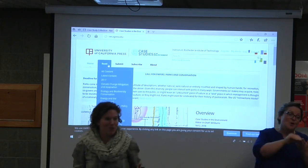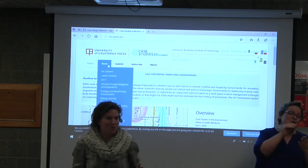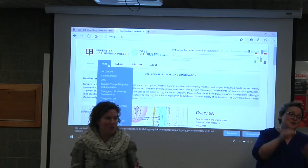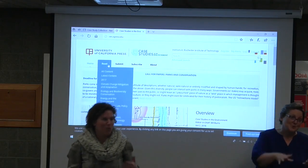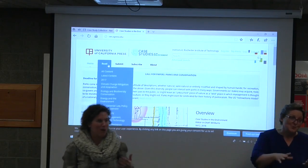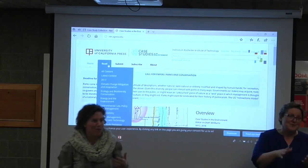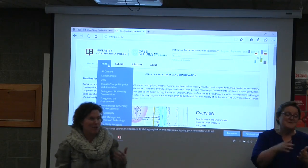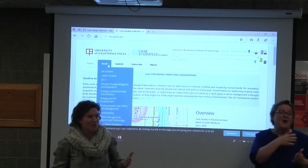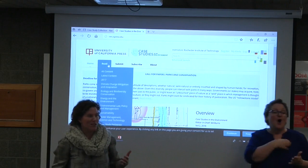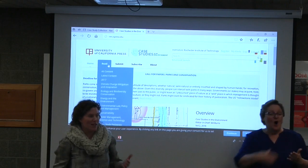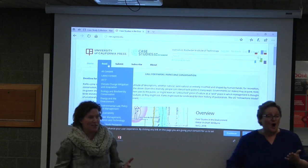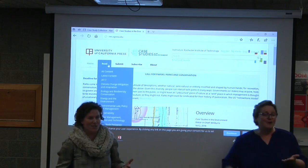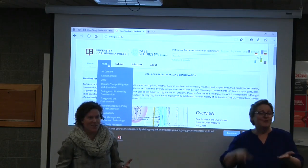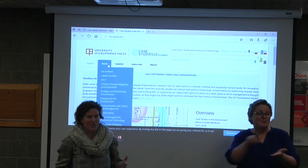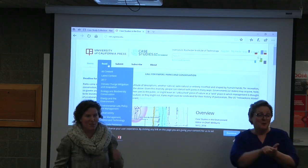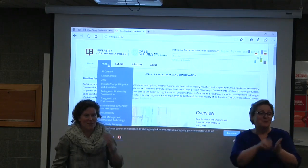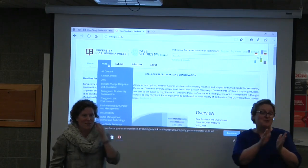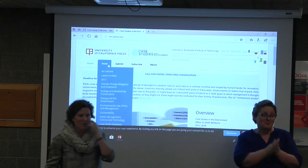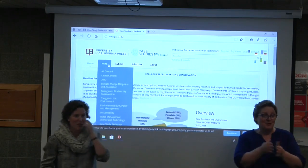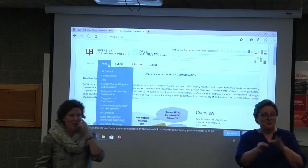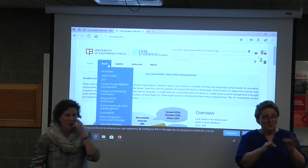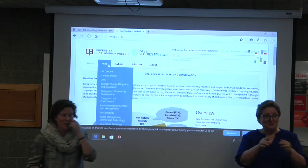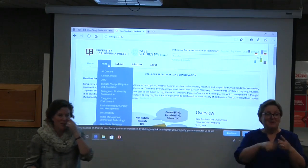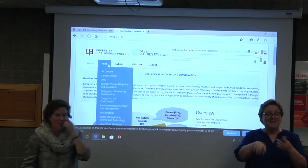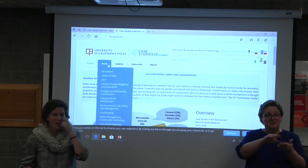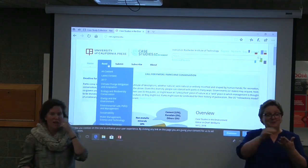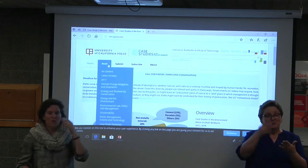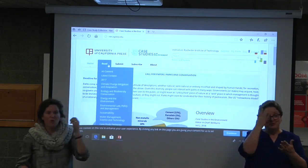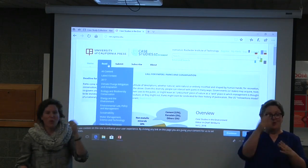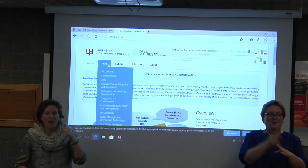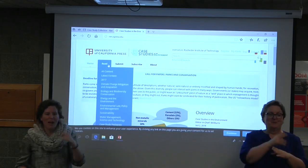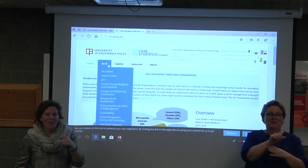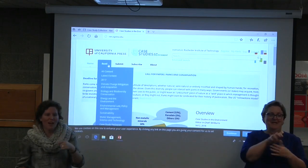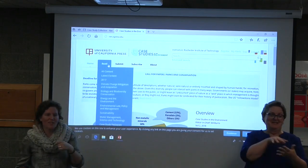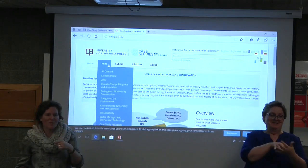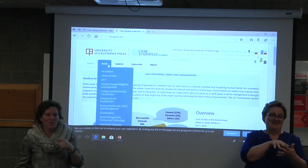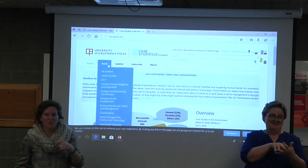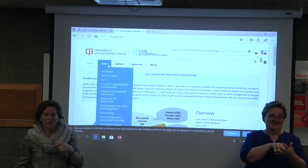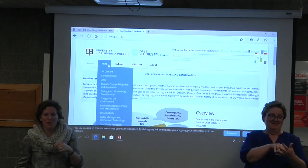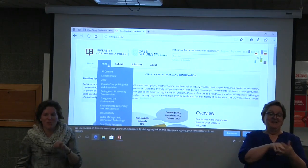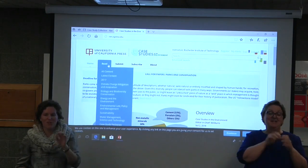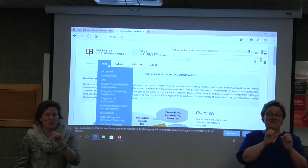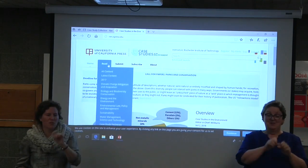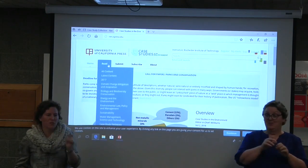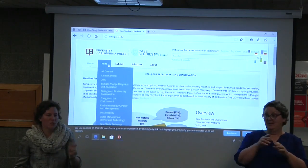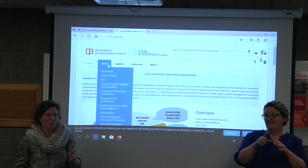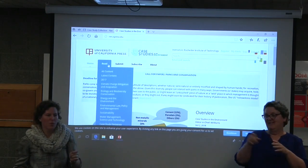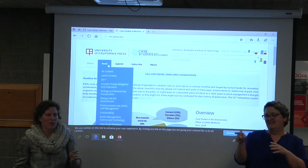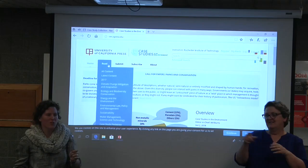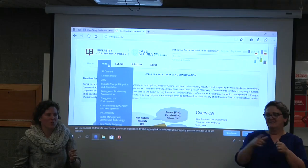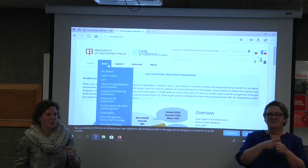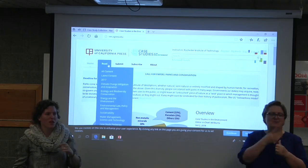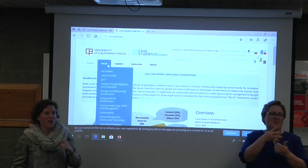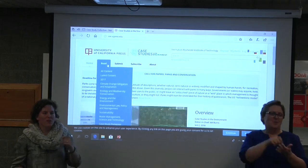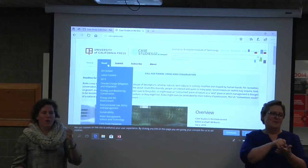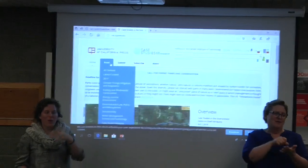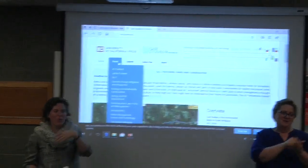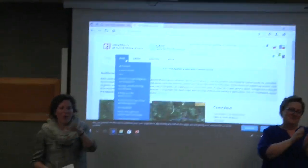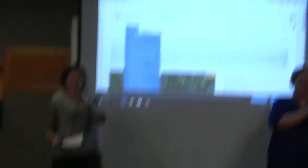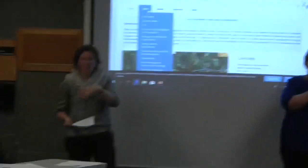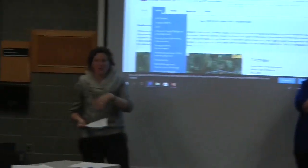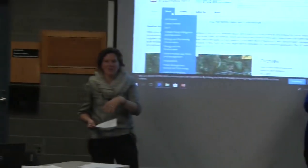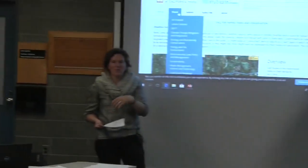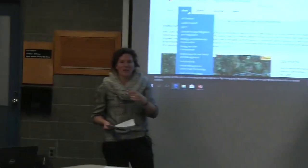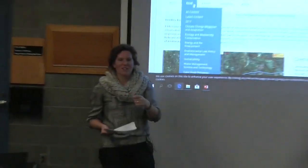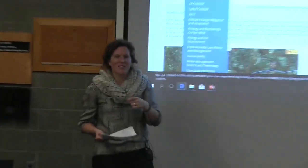that explained to students why they were using case studies as the basis of their education. So we have access to the book, and this is just the first 4 pages.